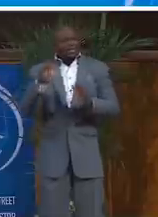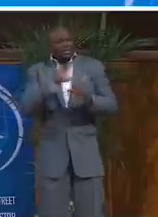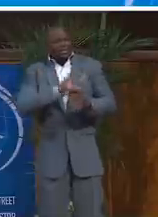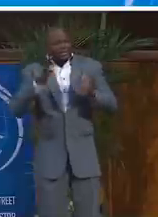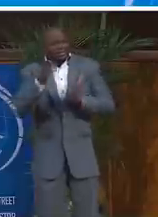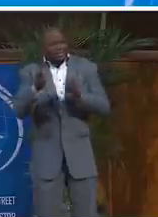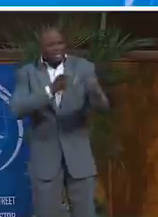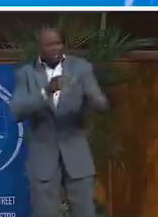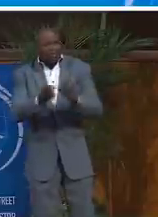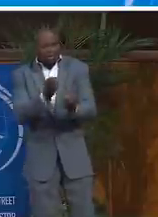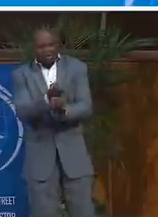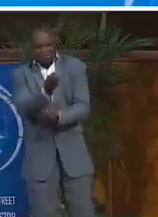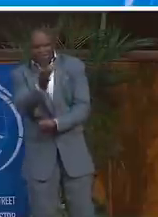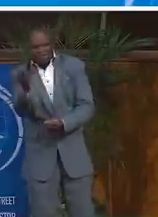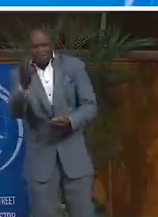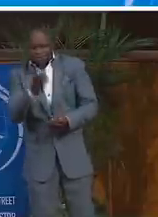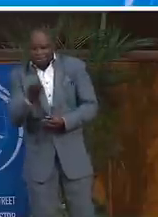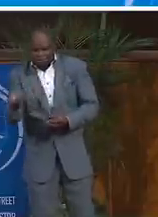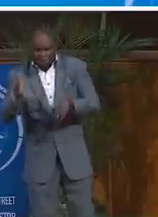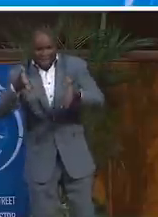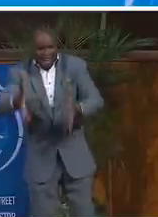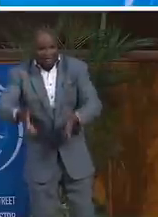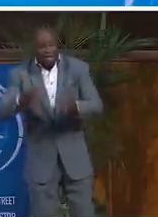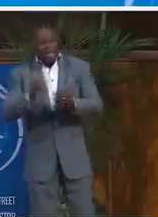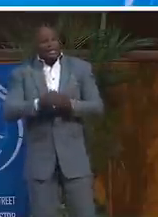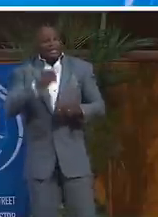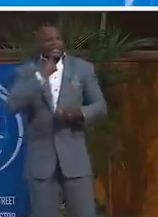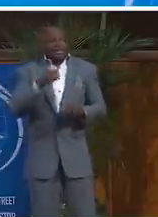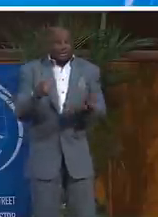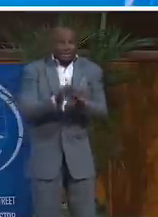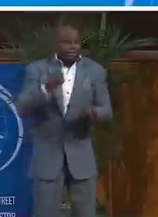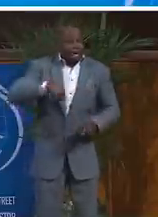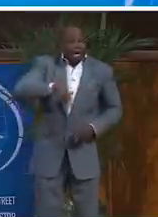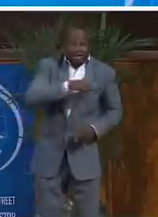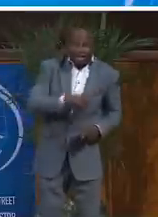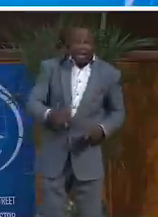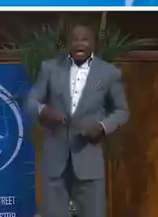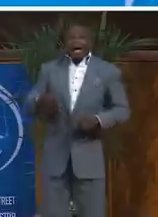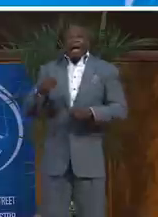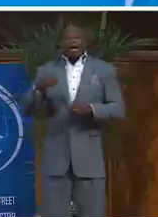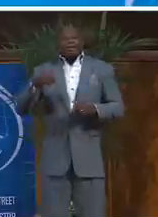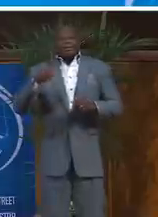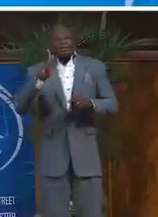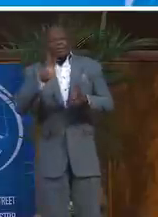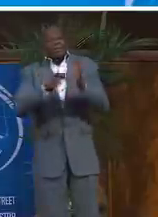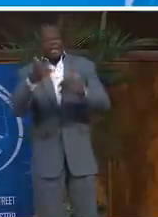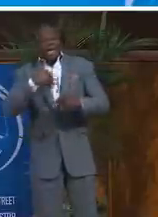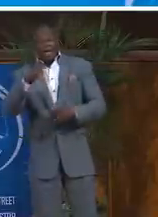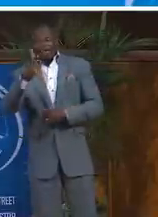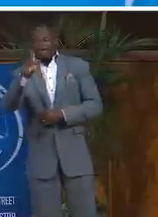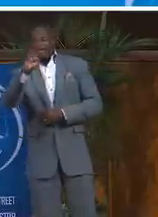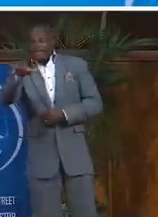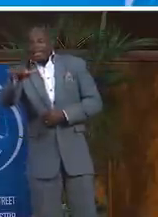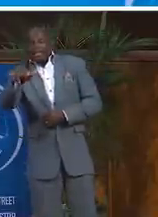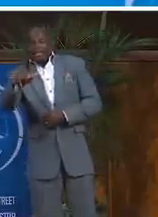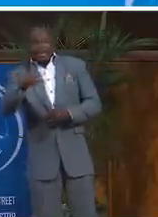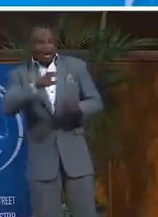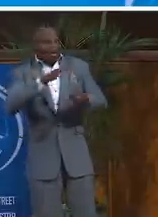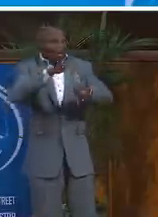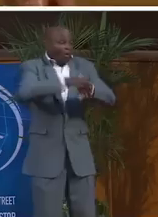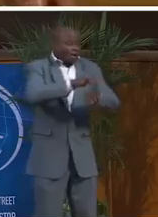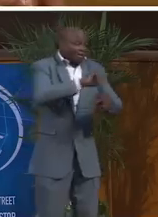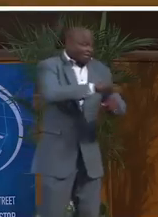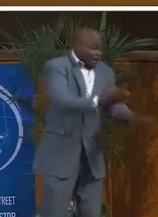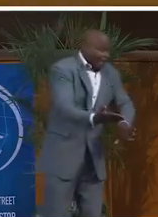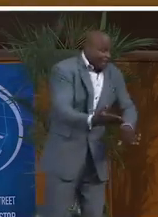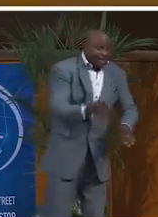dealing with the scarcity of resource. He says to them, as he says to us, I have the keys of death and